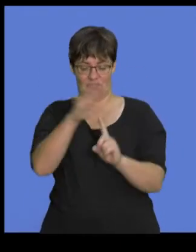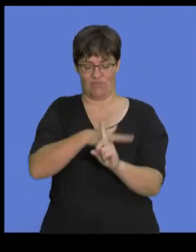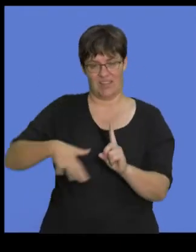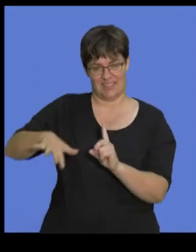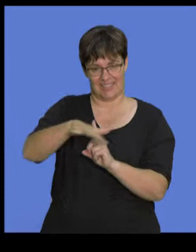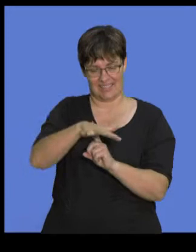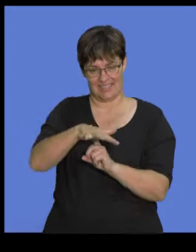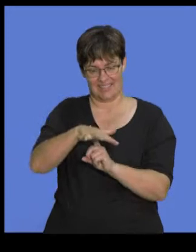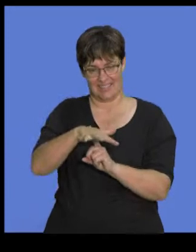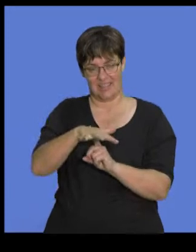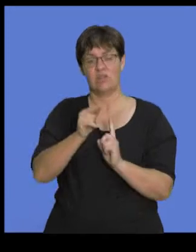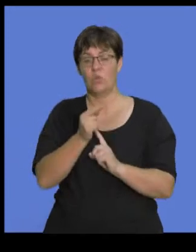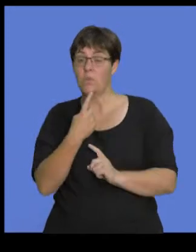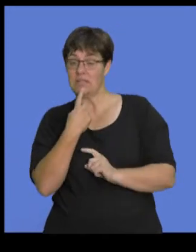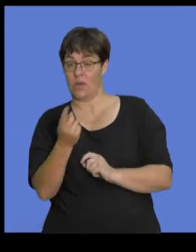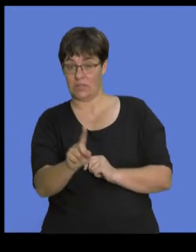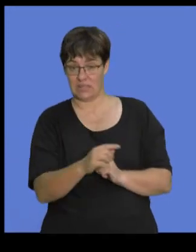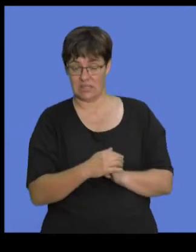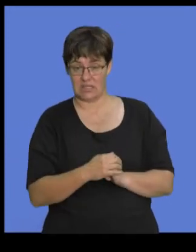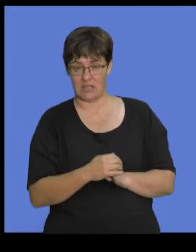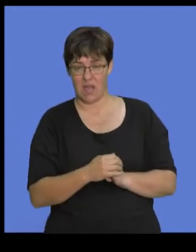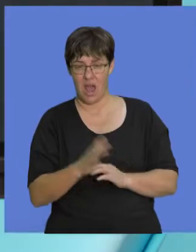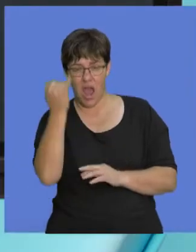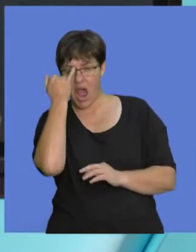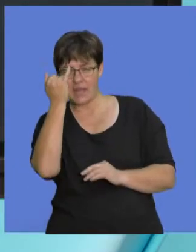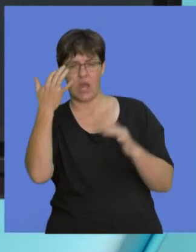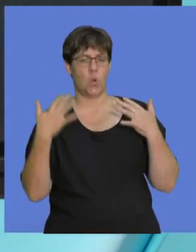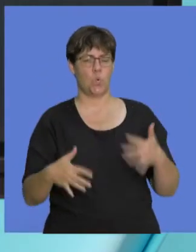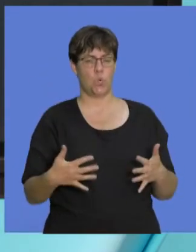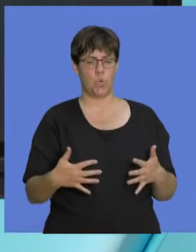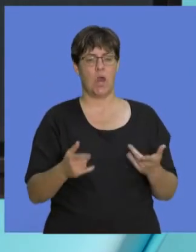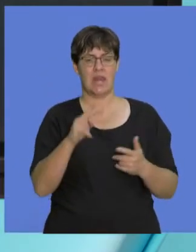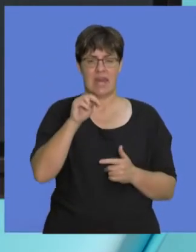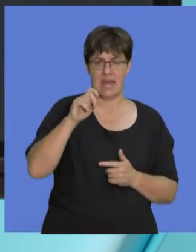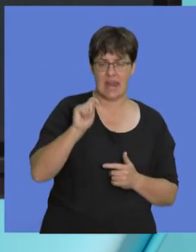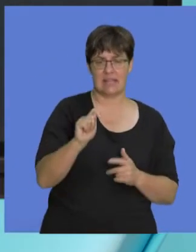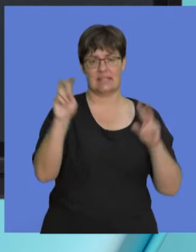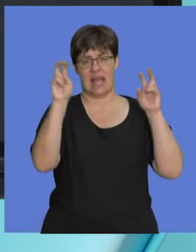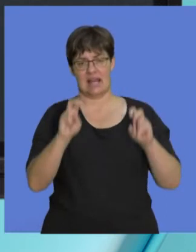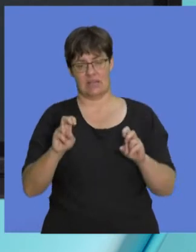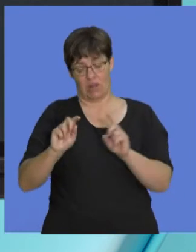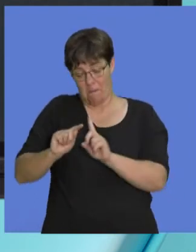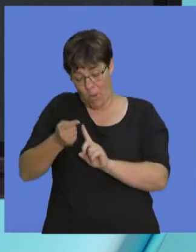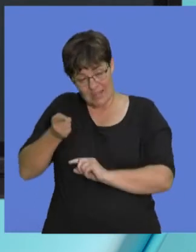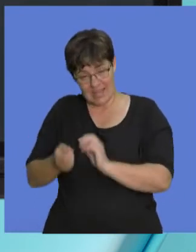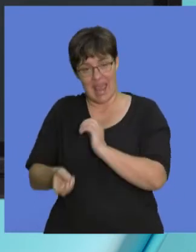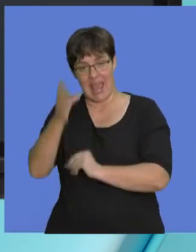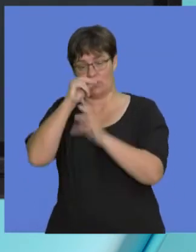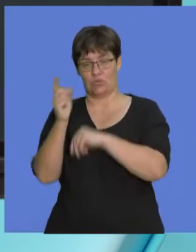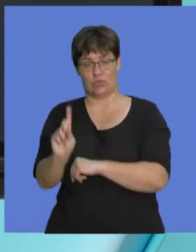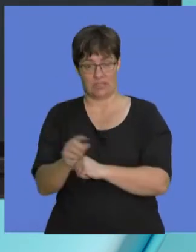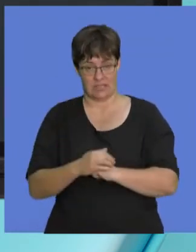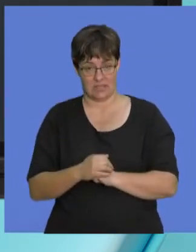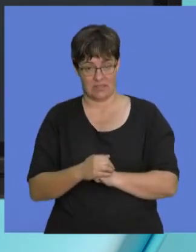field. So we are emphasizing the big idea around net electric field at a point. So this